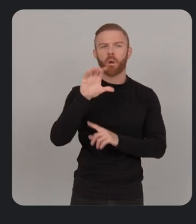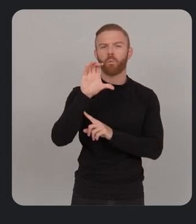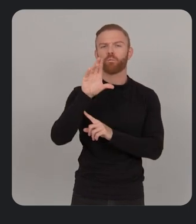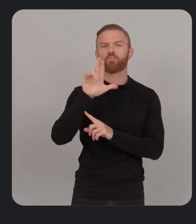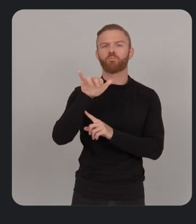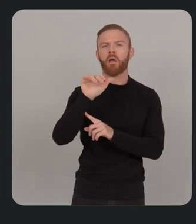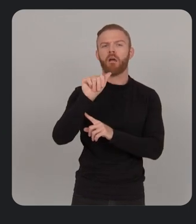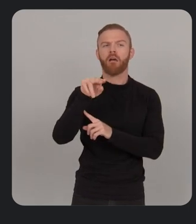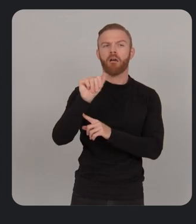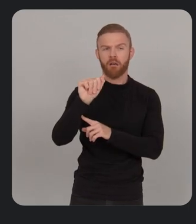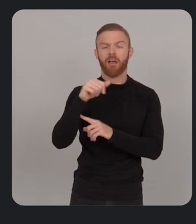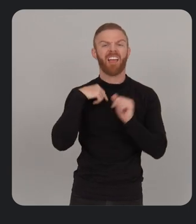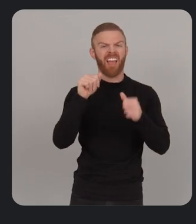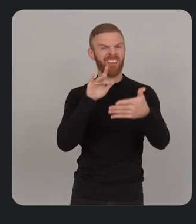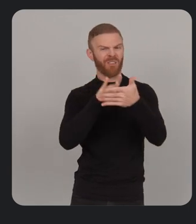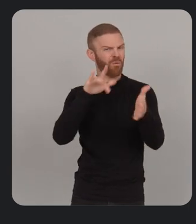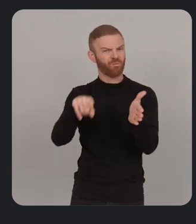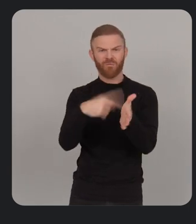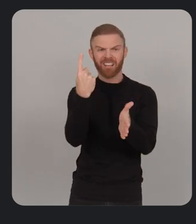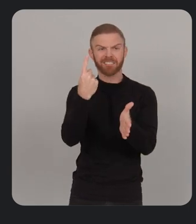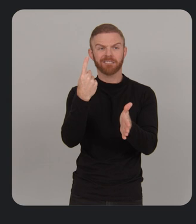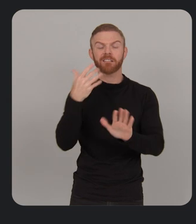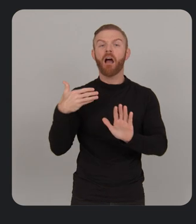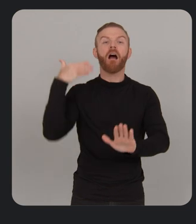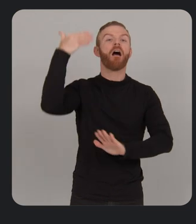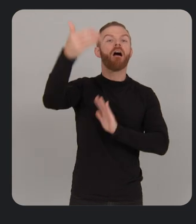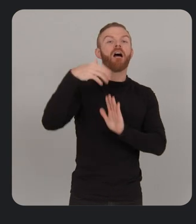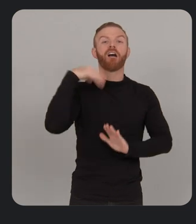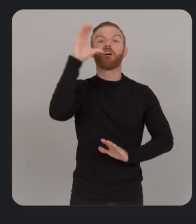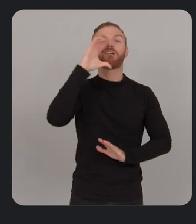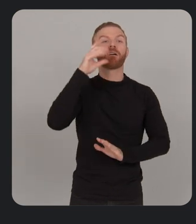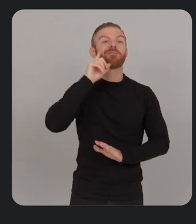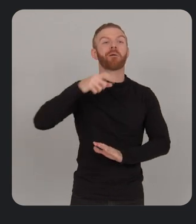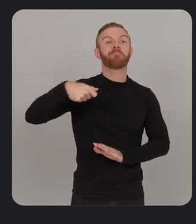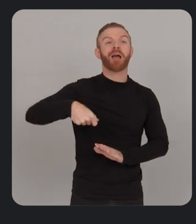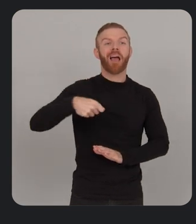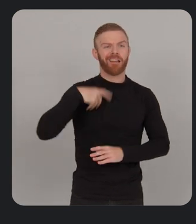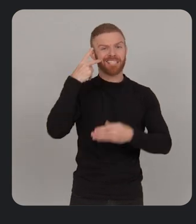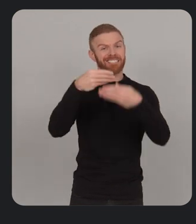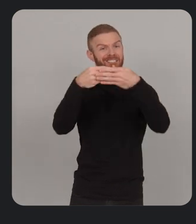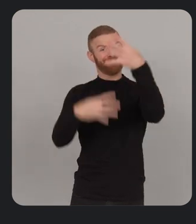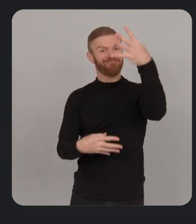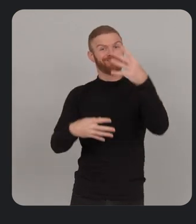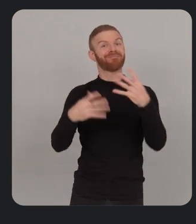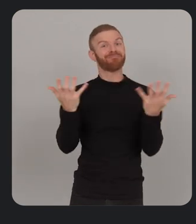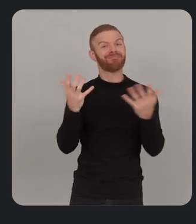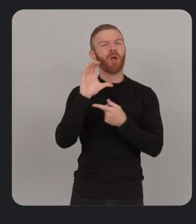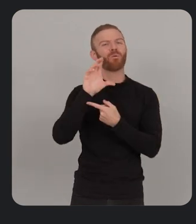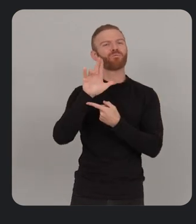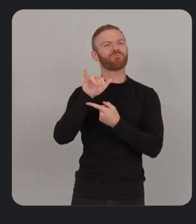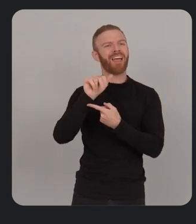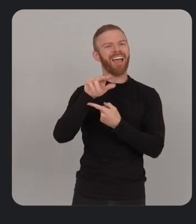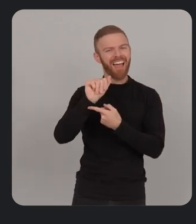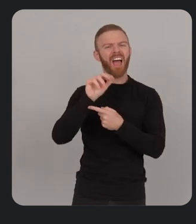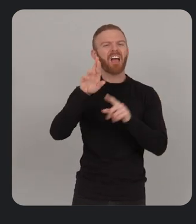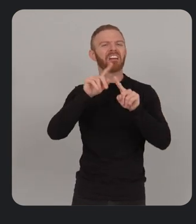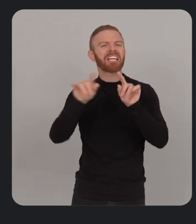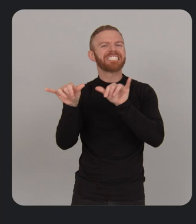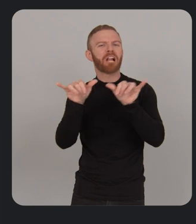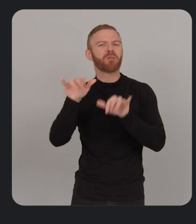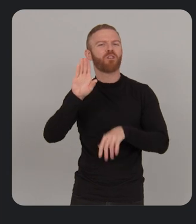kuyana i can just tap it once and the next time i'm shopping for bags i'll see more options from kuyana and similar brands